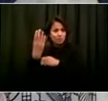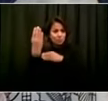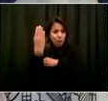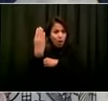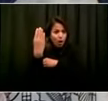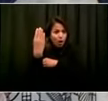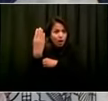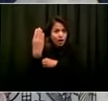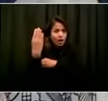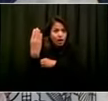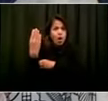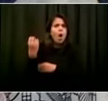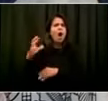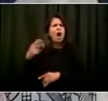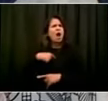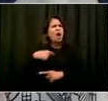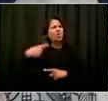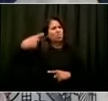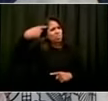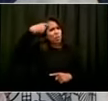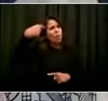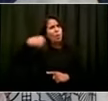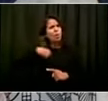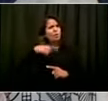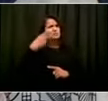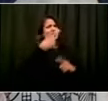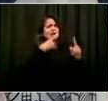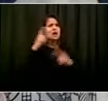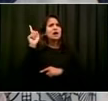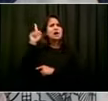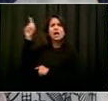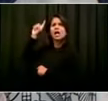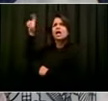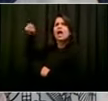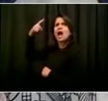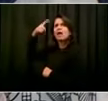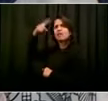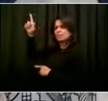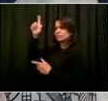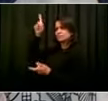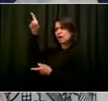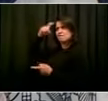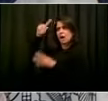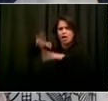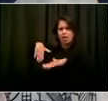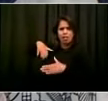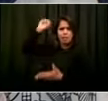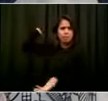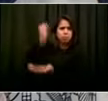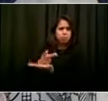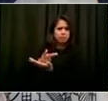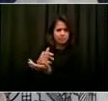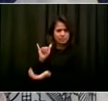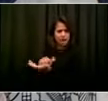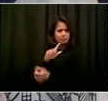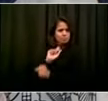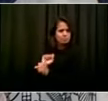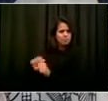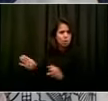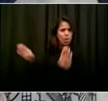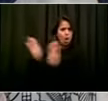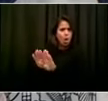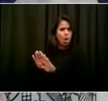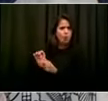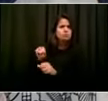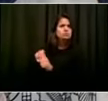of non-essential businesses, at least as of now. So do you have the authority to do that? Now, Aaron, let me make it very clear. I appreciate the